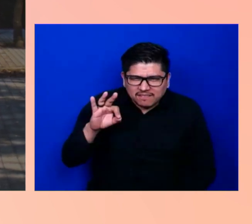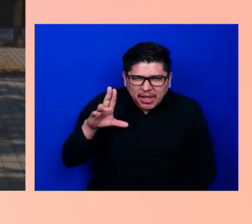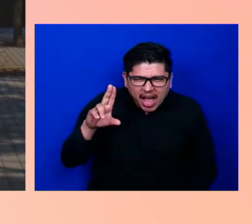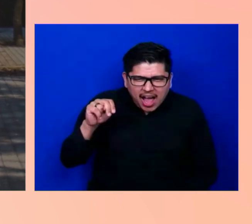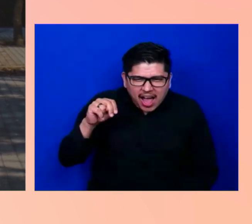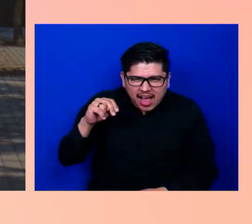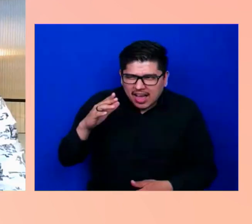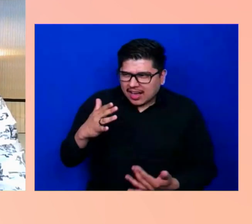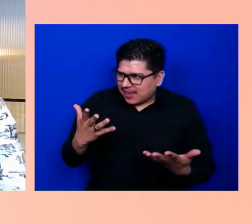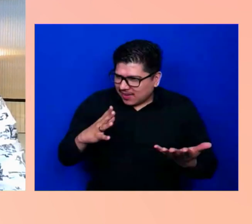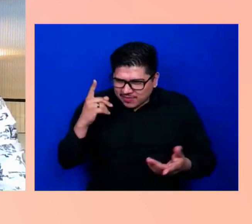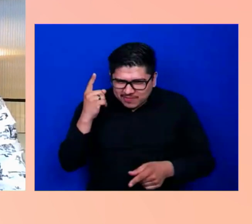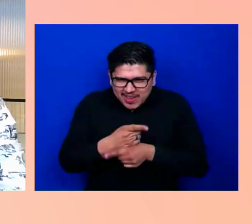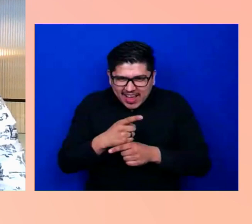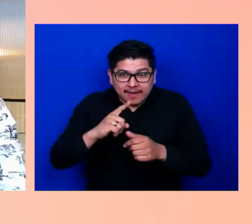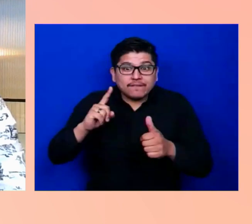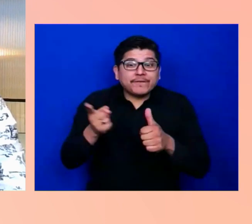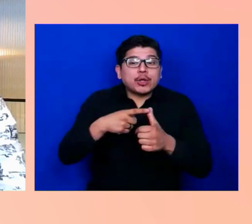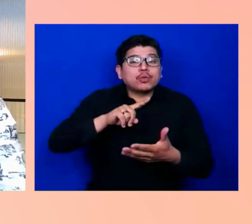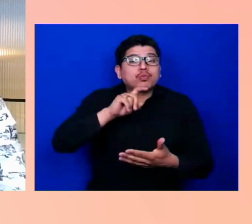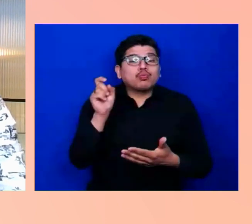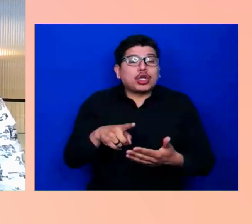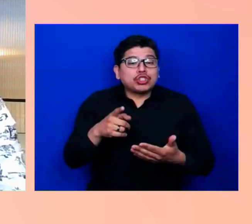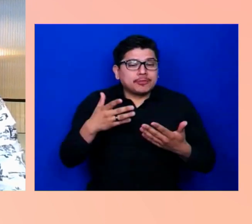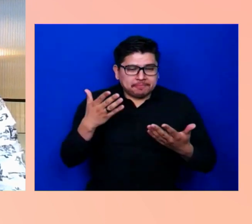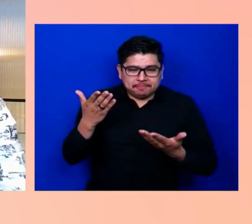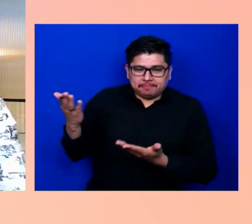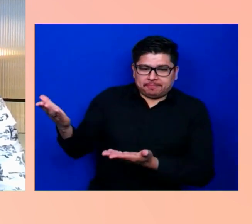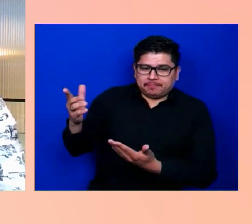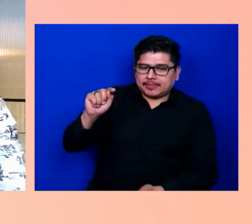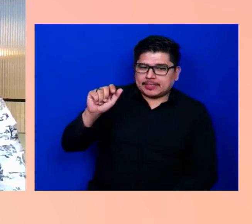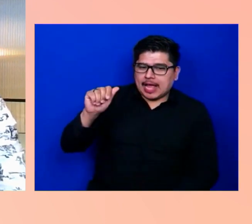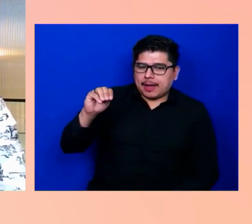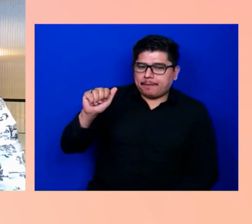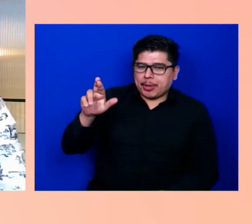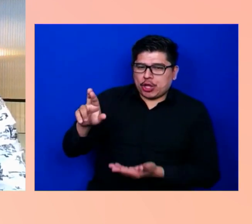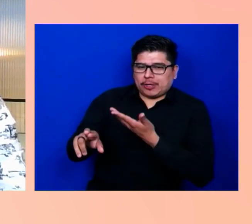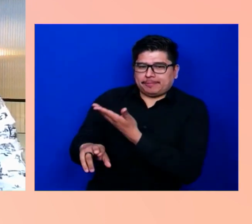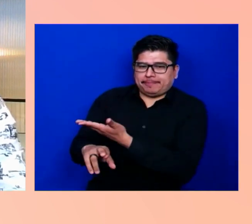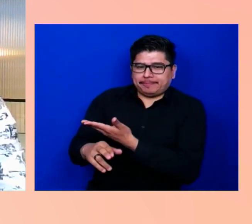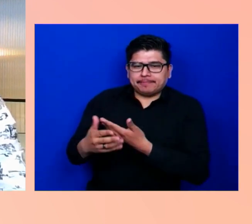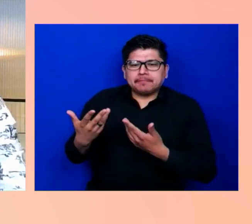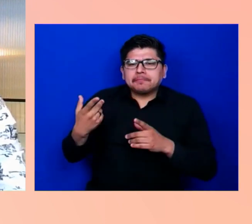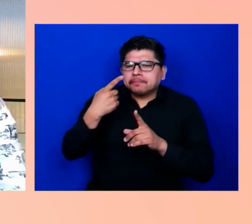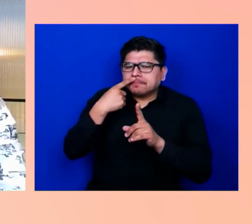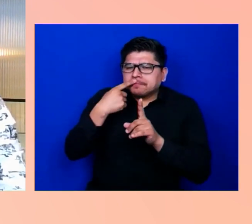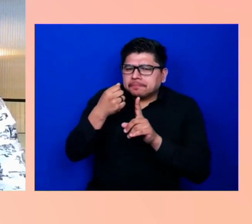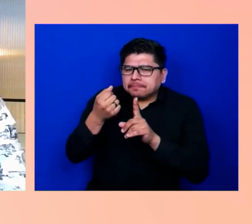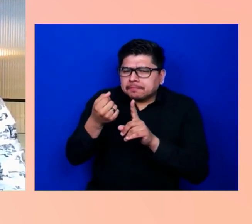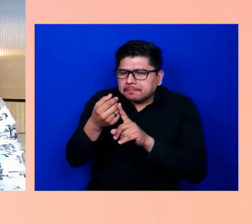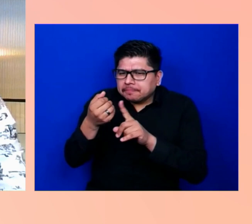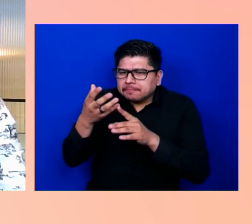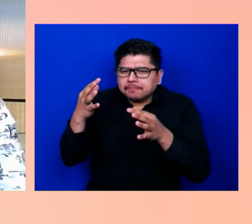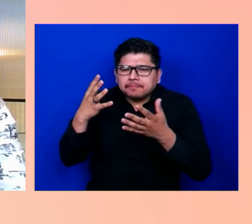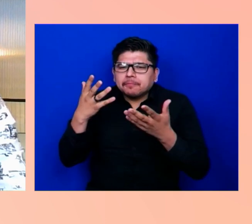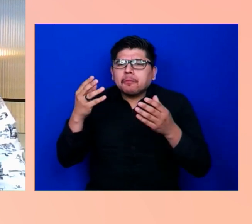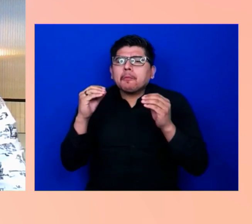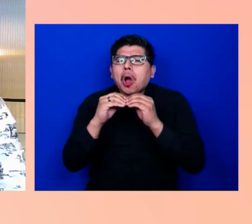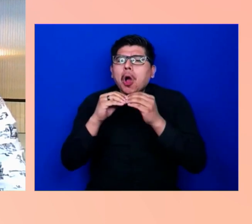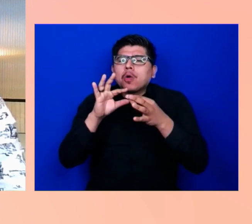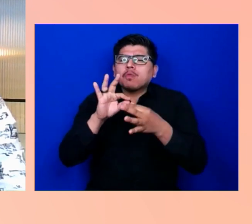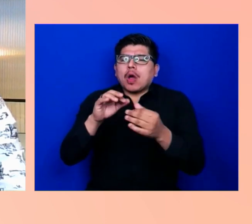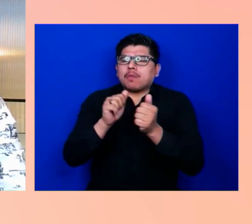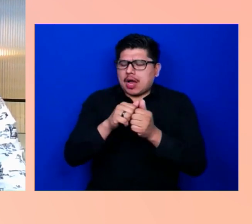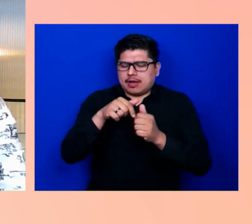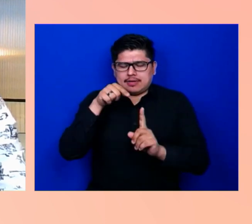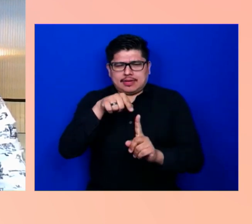hi there, Tamara. Tell us a little bit how this all came about and how accessibility is this priority at